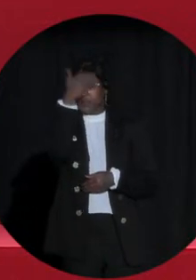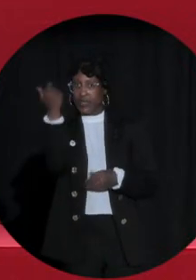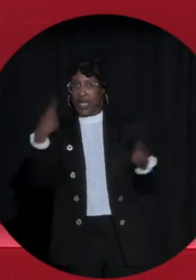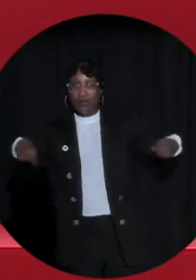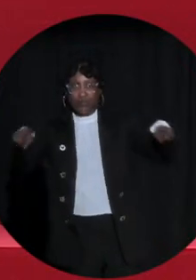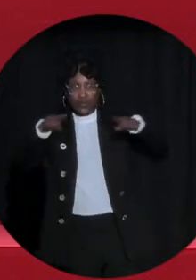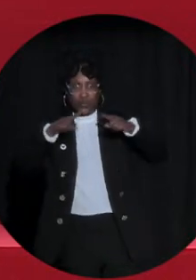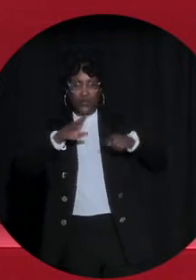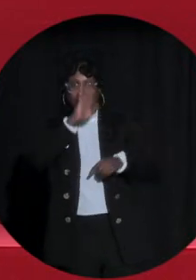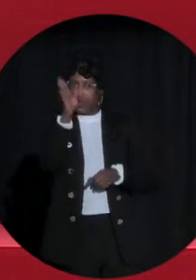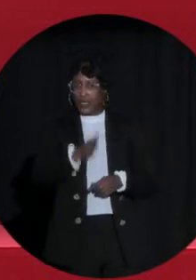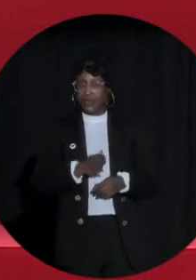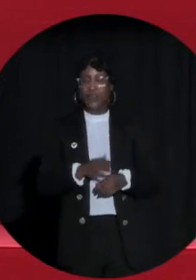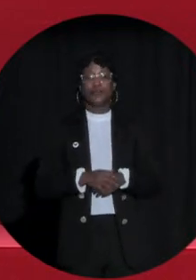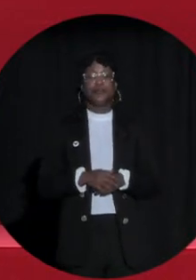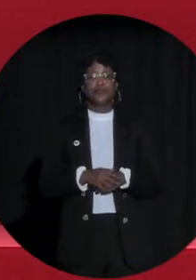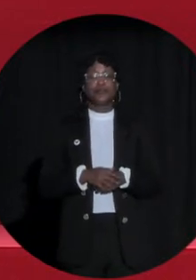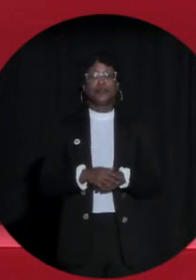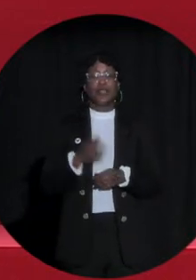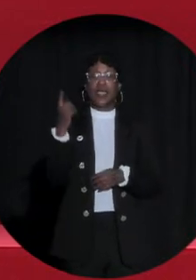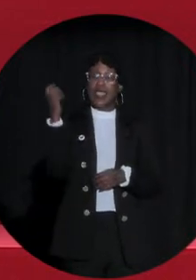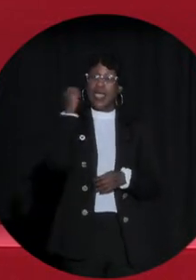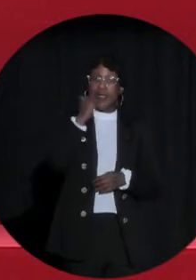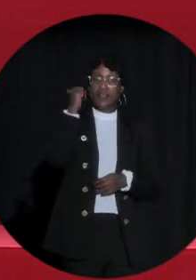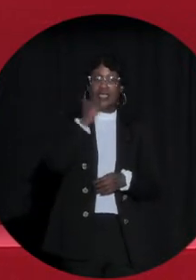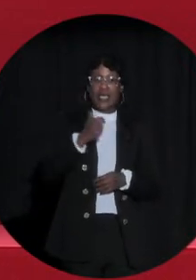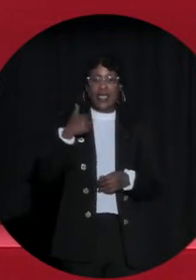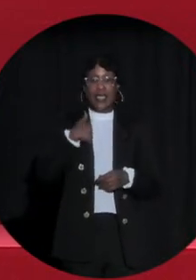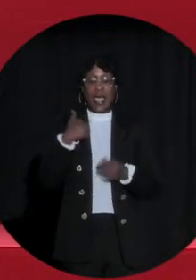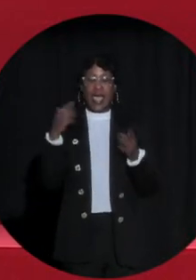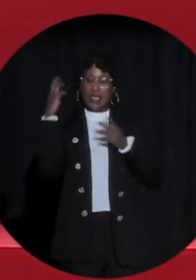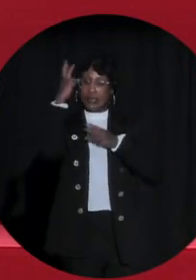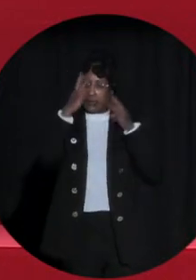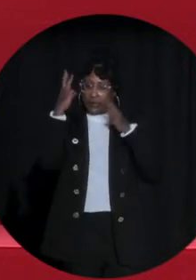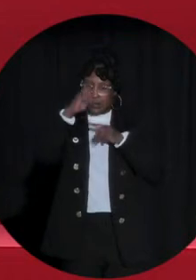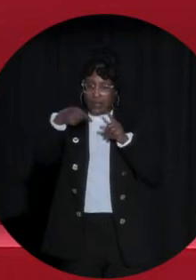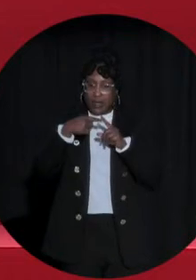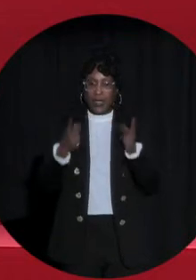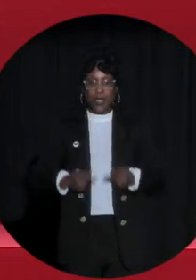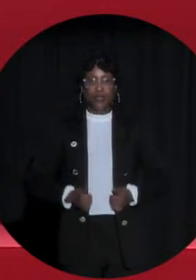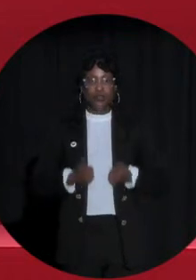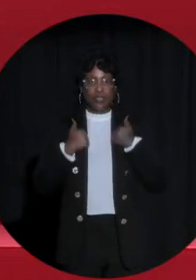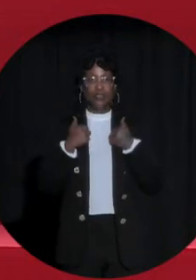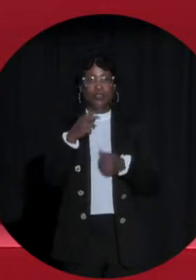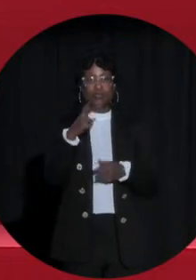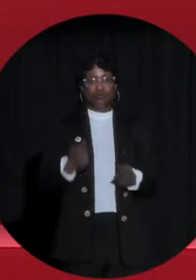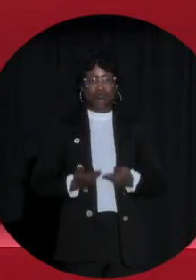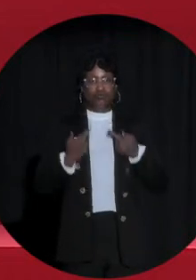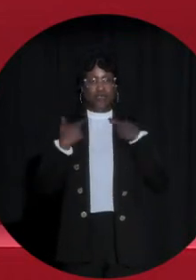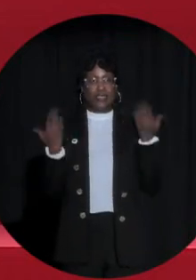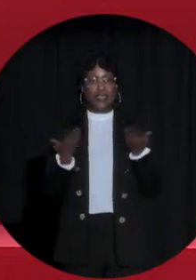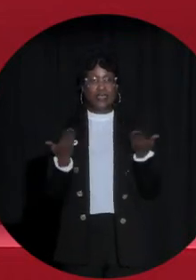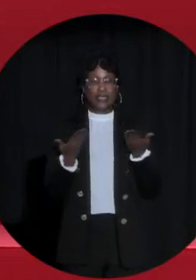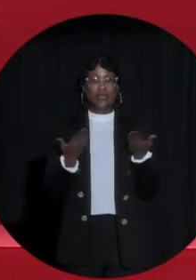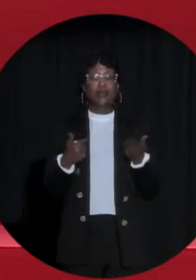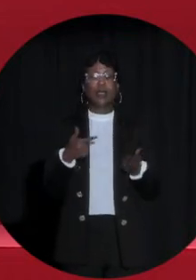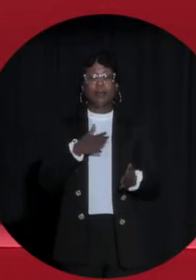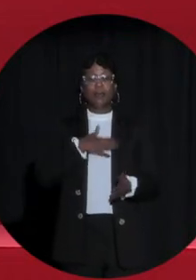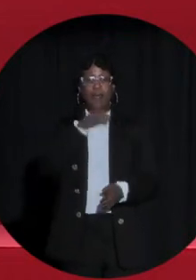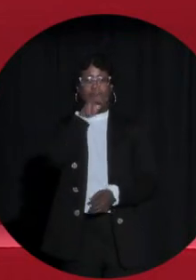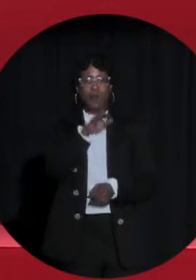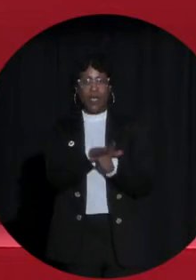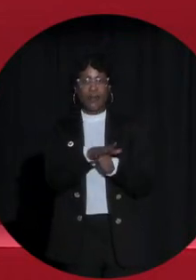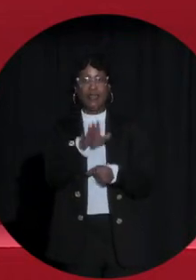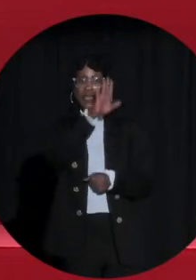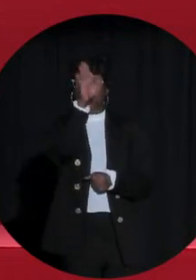night, I carry the concerns of Prince Georgians with me, and it is my solemn promise to you that I will never